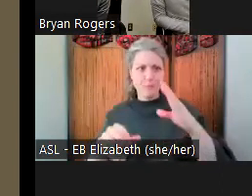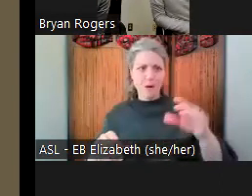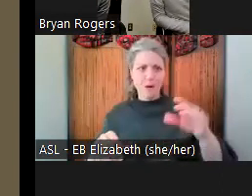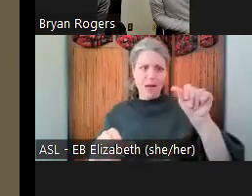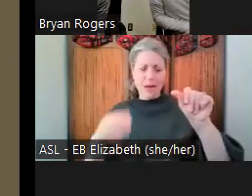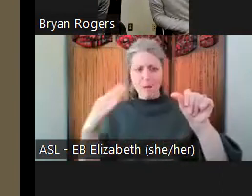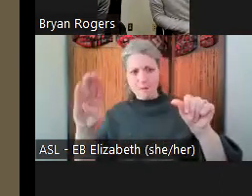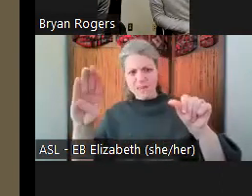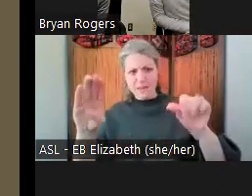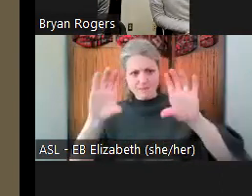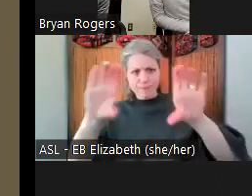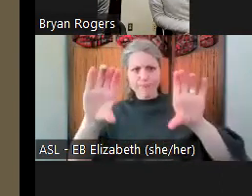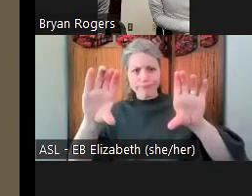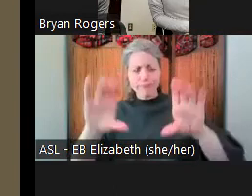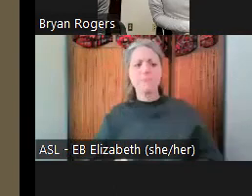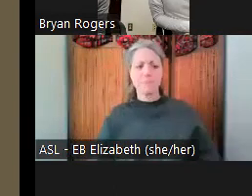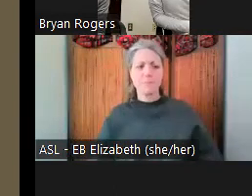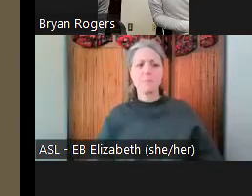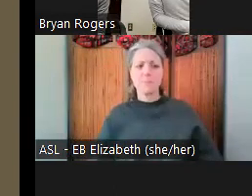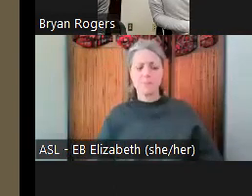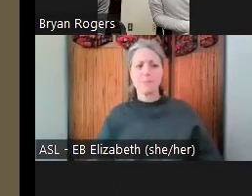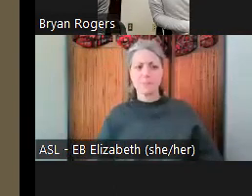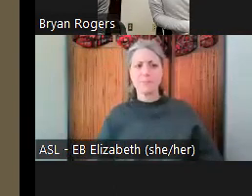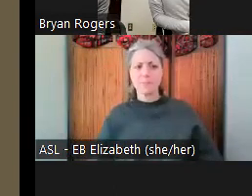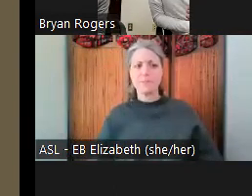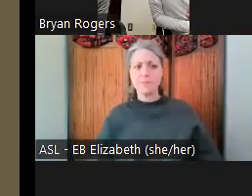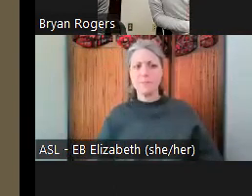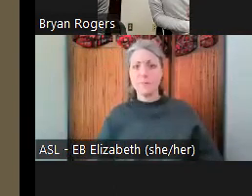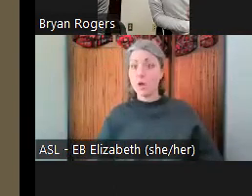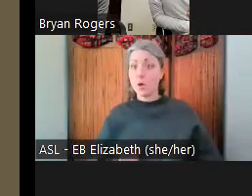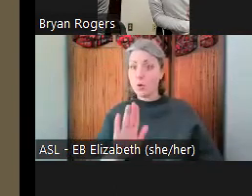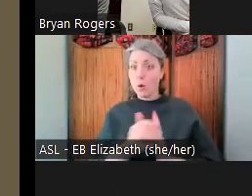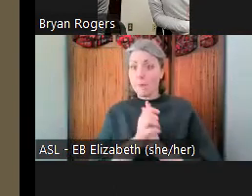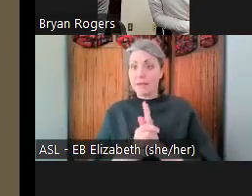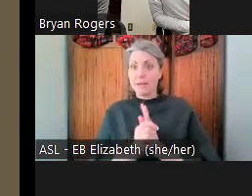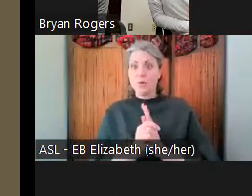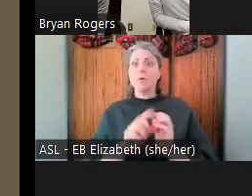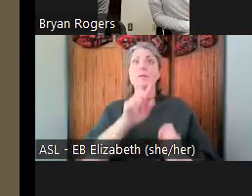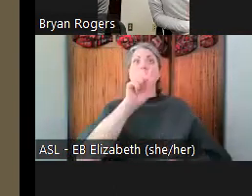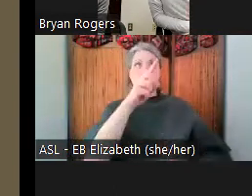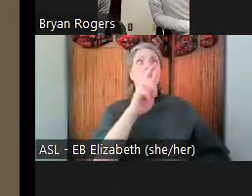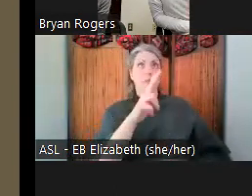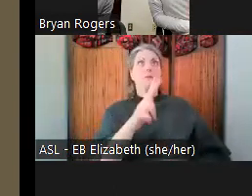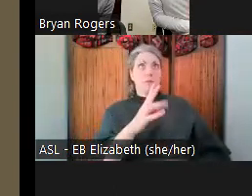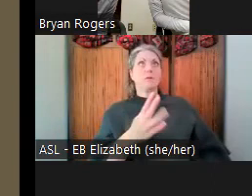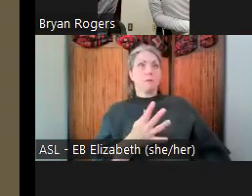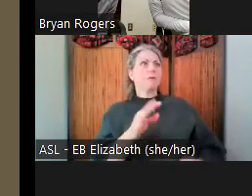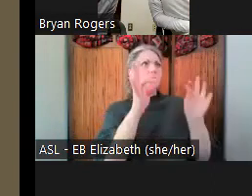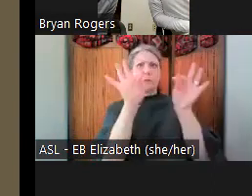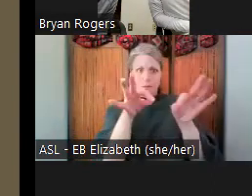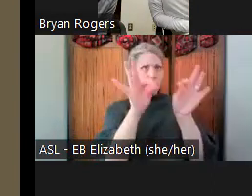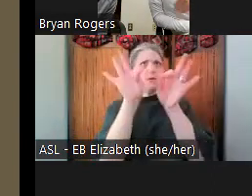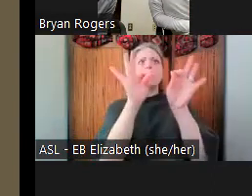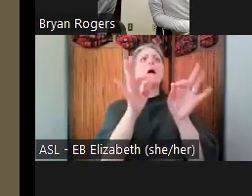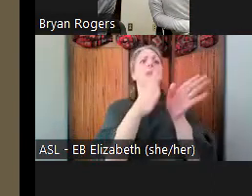pictures towards the top there. It's looking at the ability to sequence, to scan, and plan ahead to